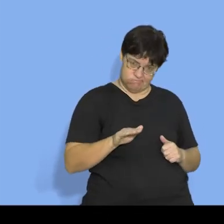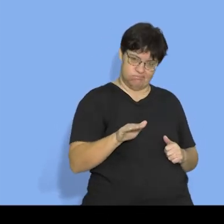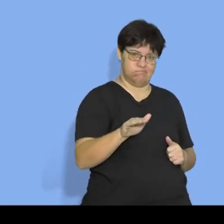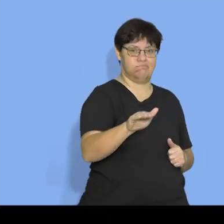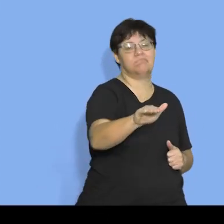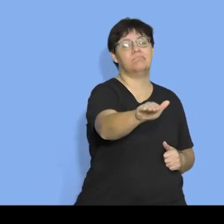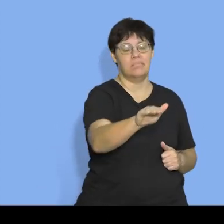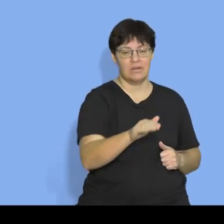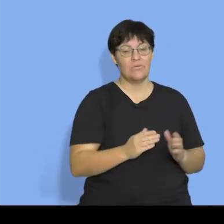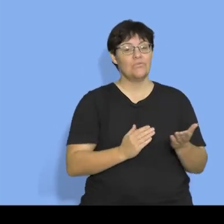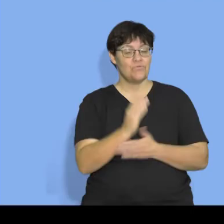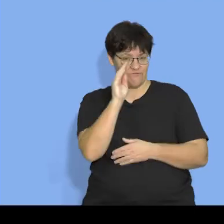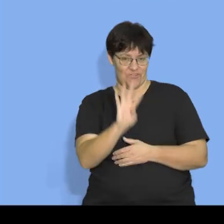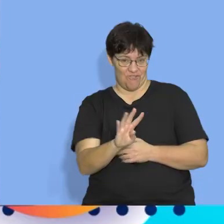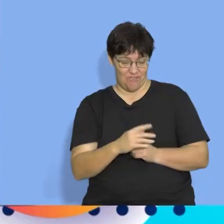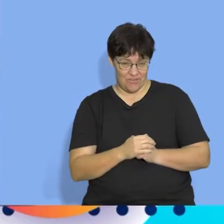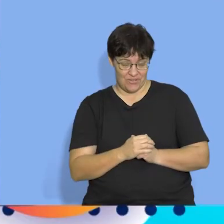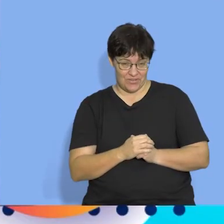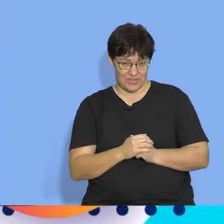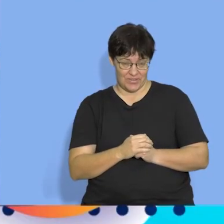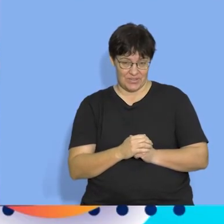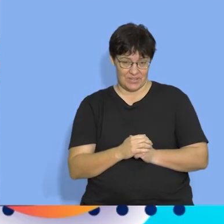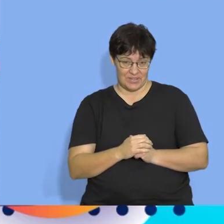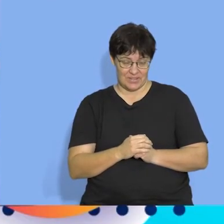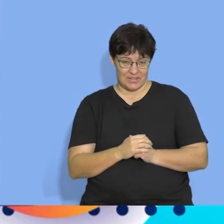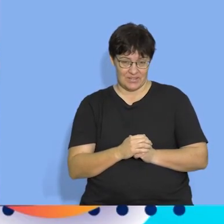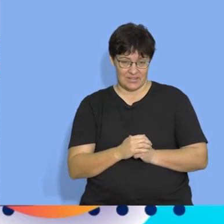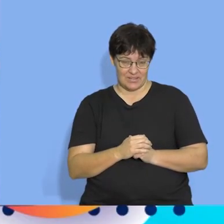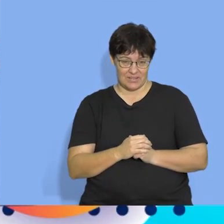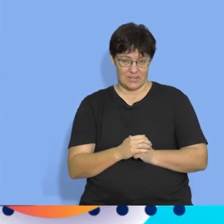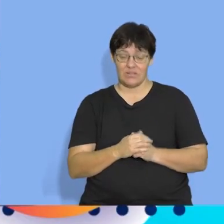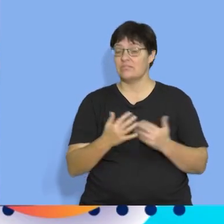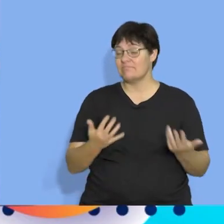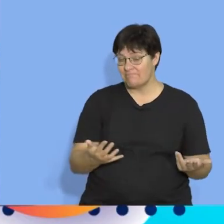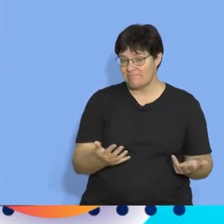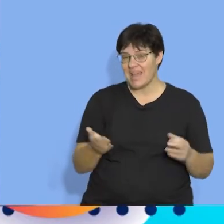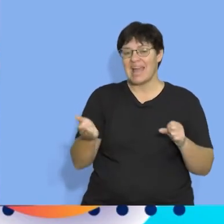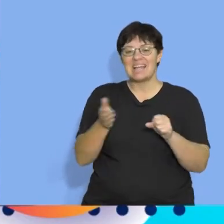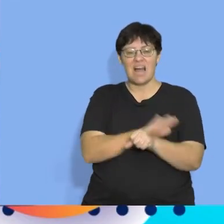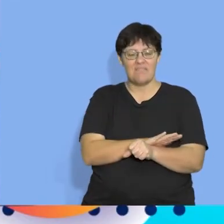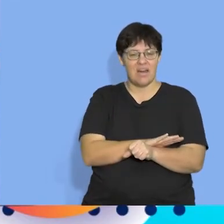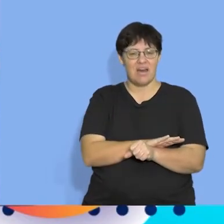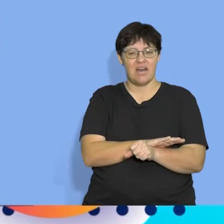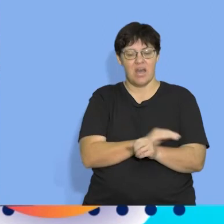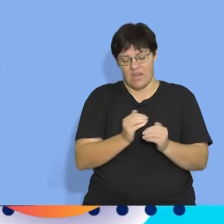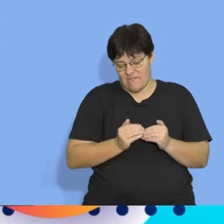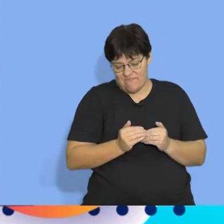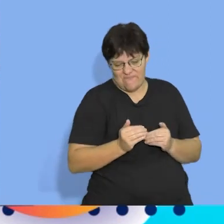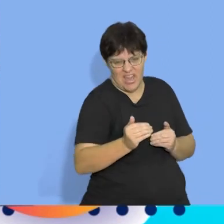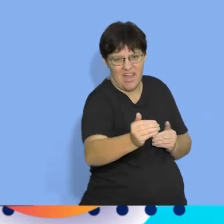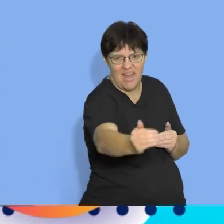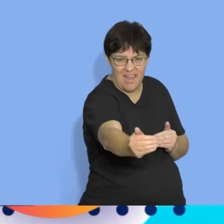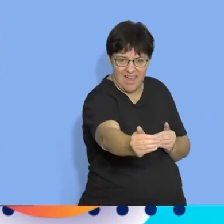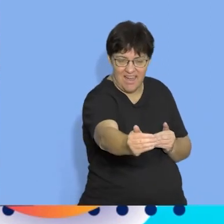by 4. So the velocity, is getting bigger by 4. So it's covering bigger stretches